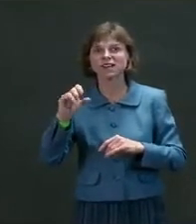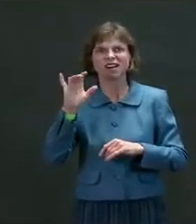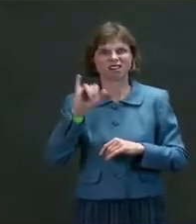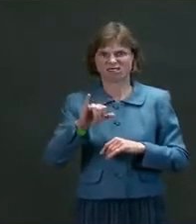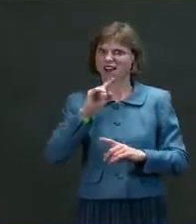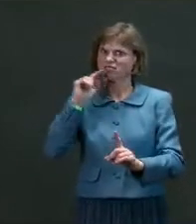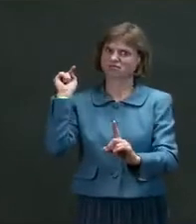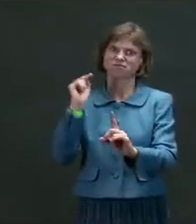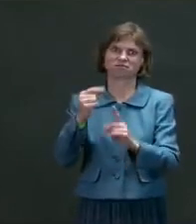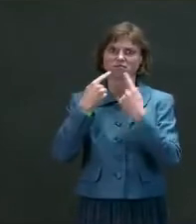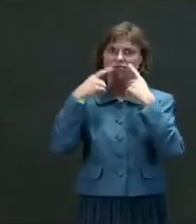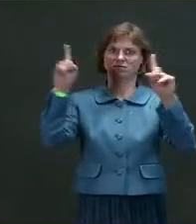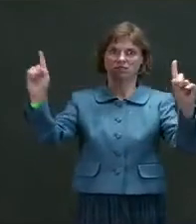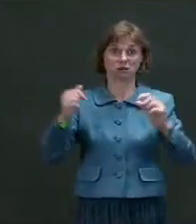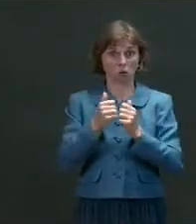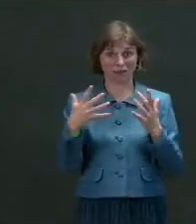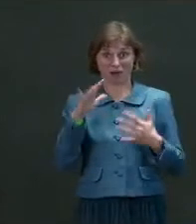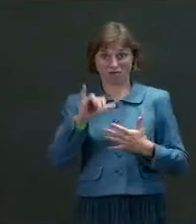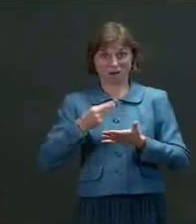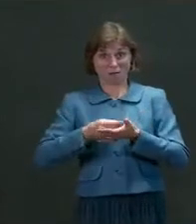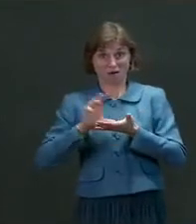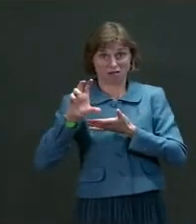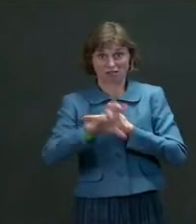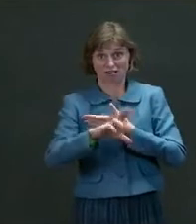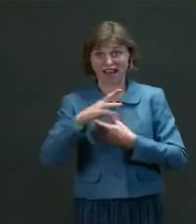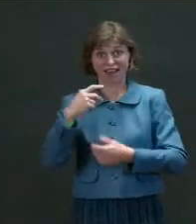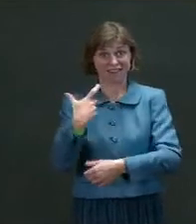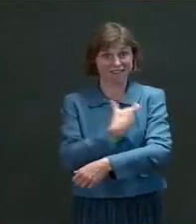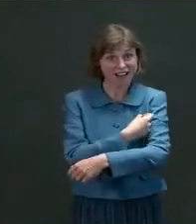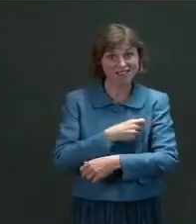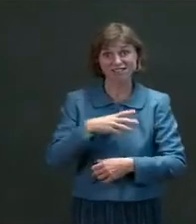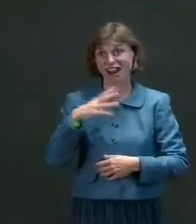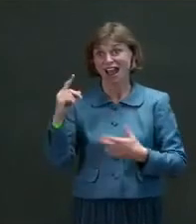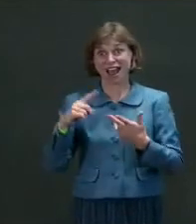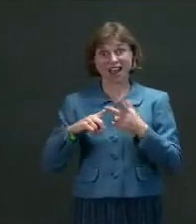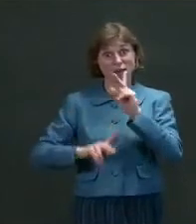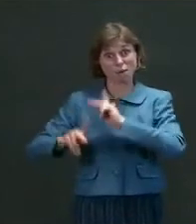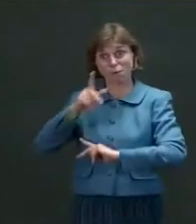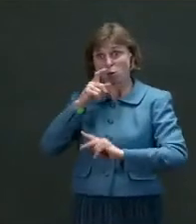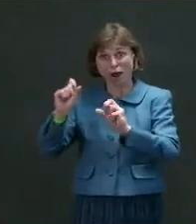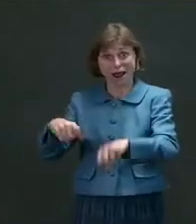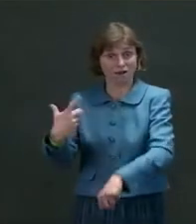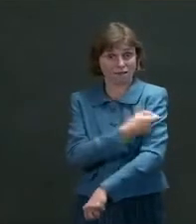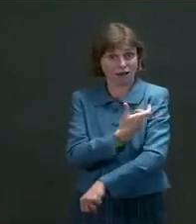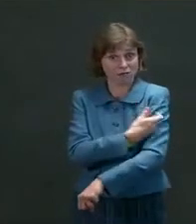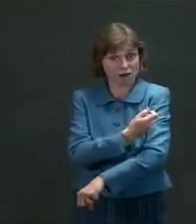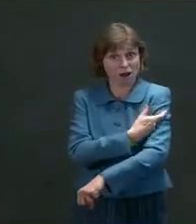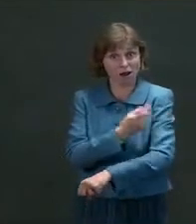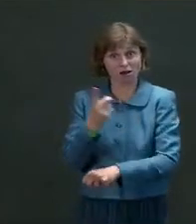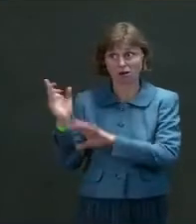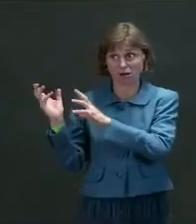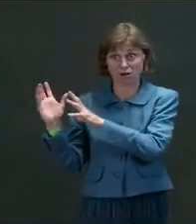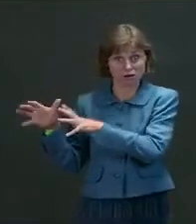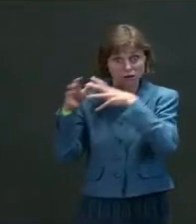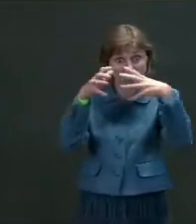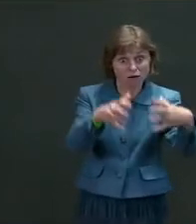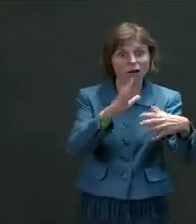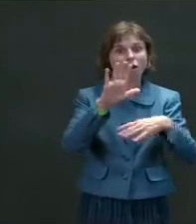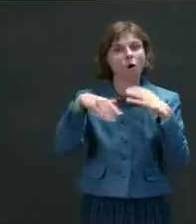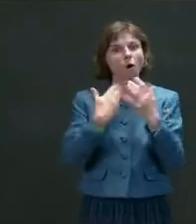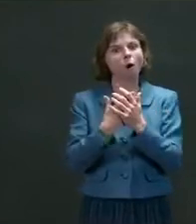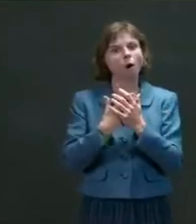crux. And so without that funding and the vaccine and the vaccinators that have come out here, along with all of the logistical support